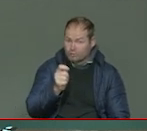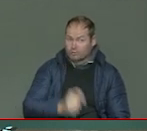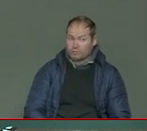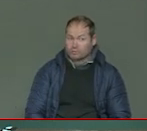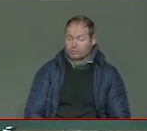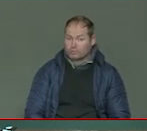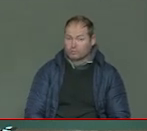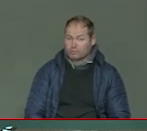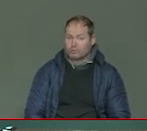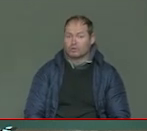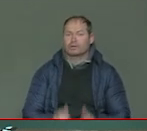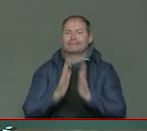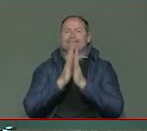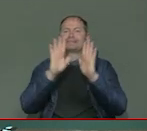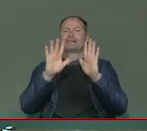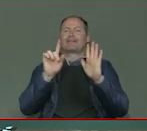Let's say I have a 10,000